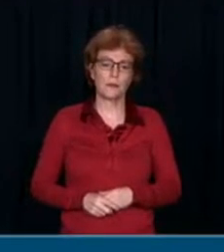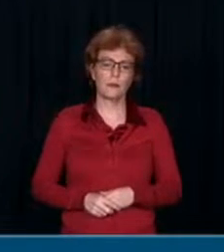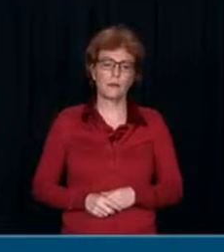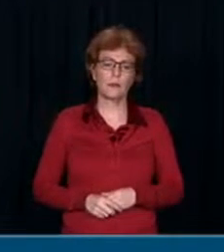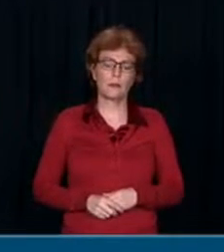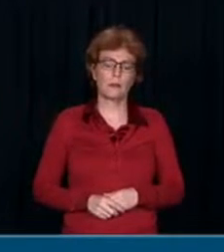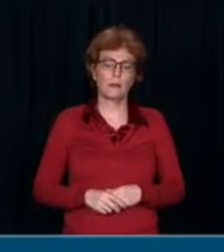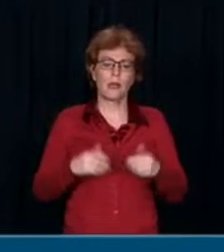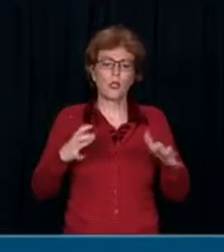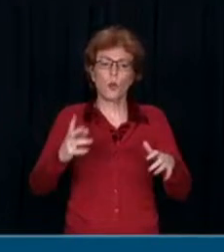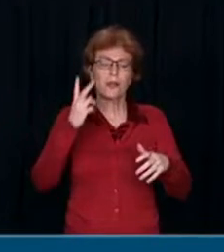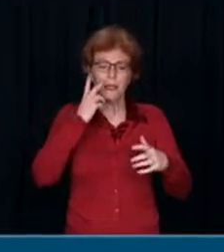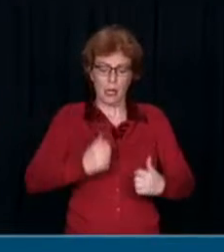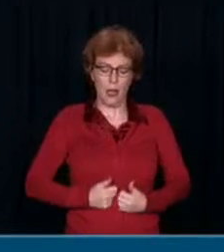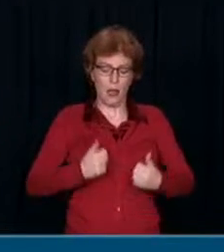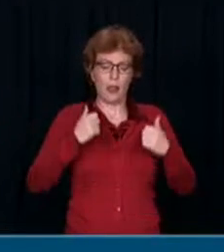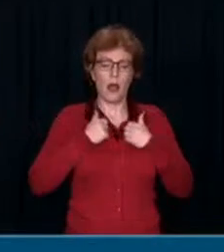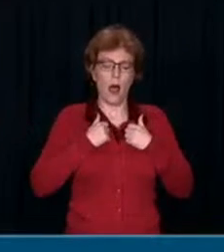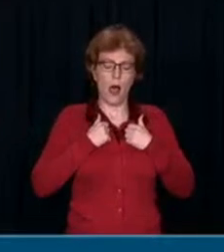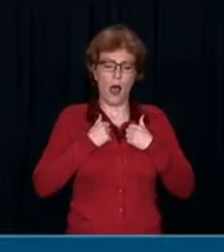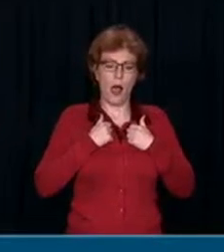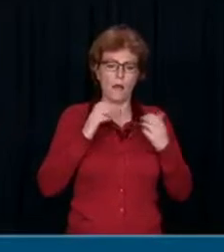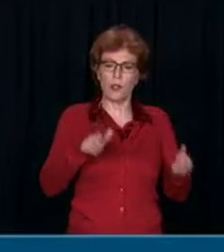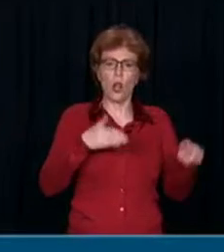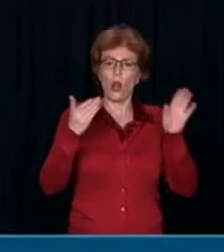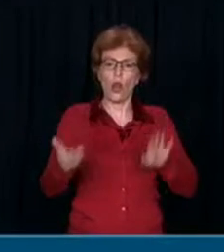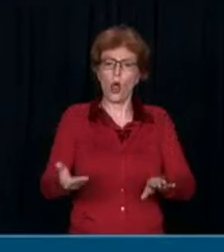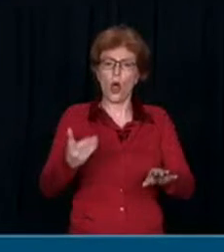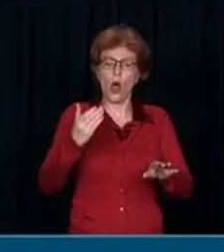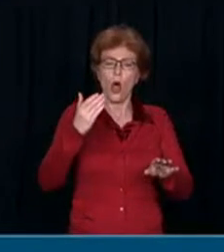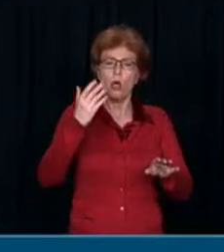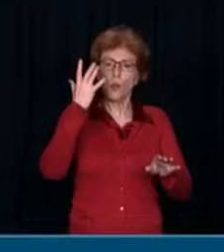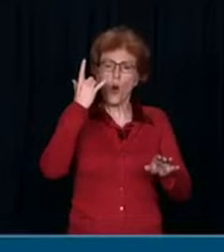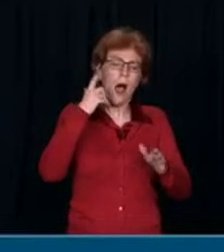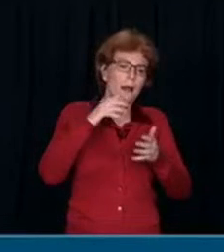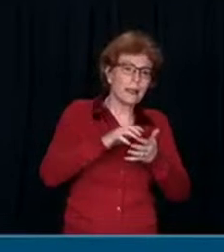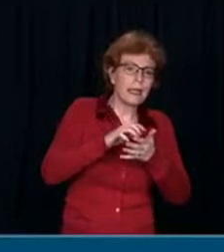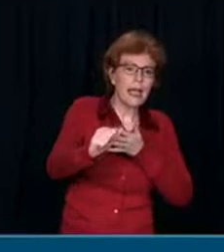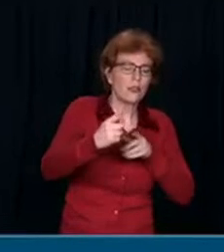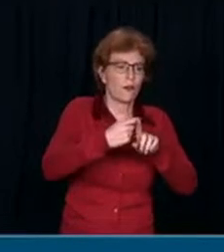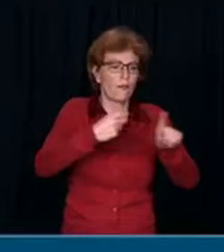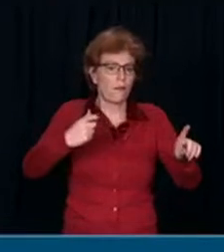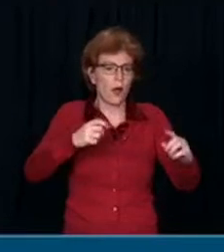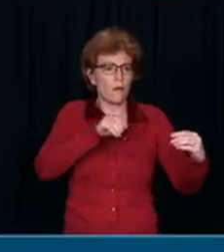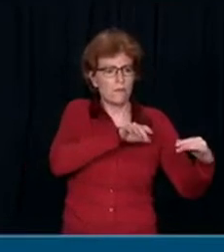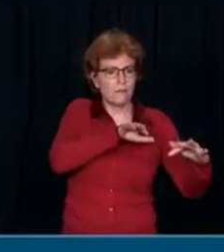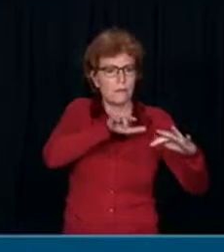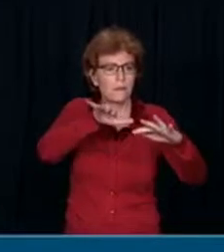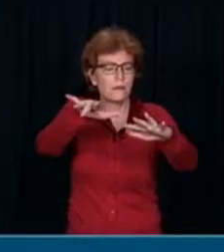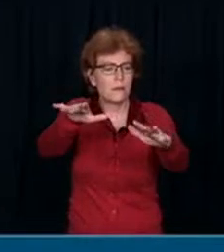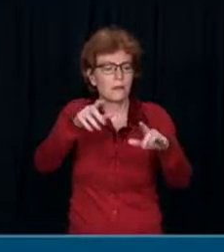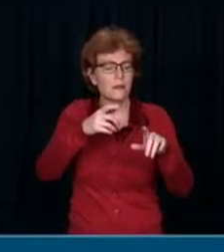see lives lost because of cancers from the